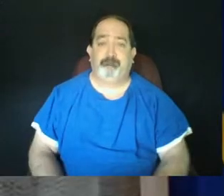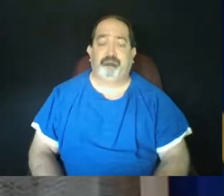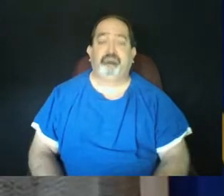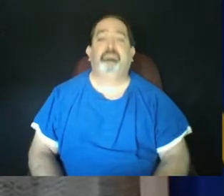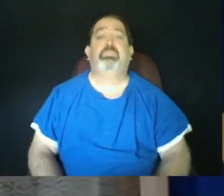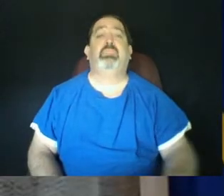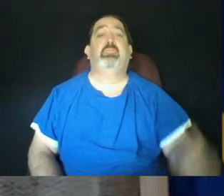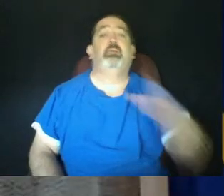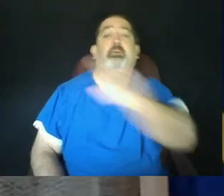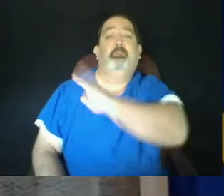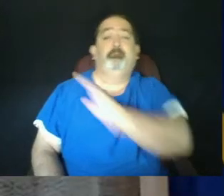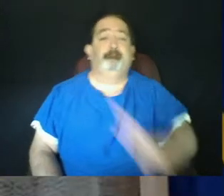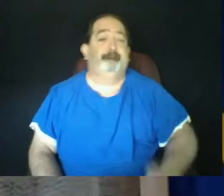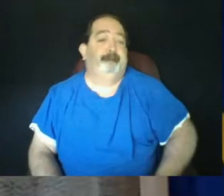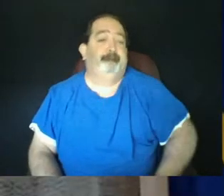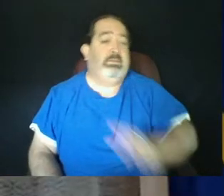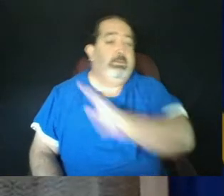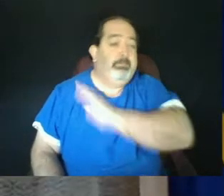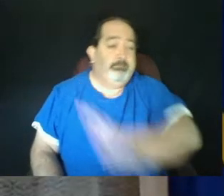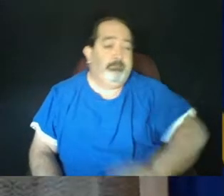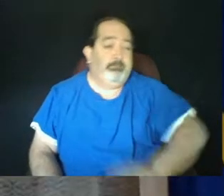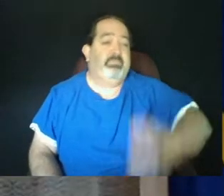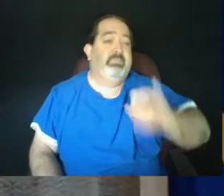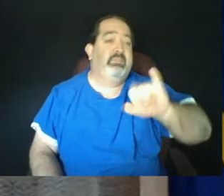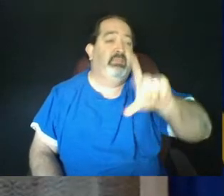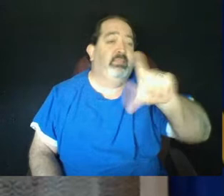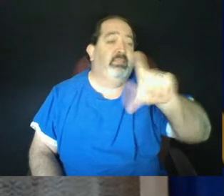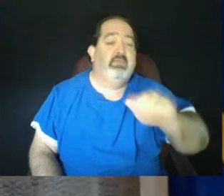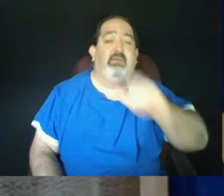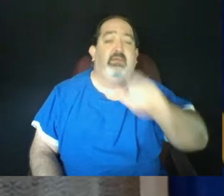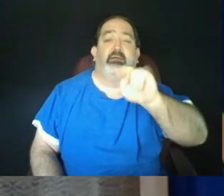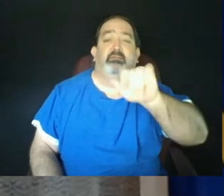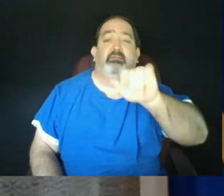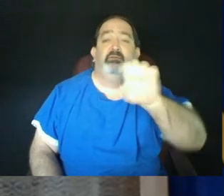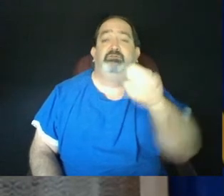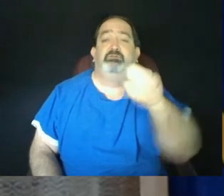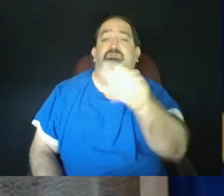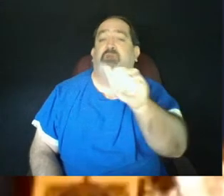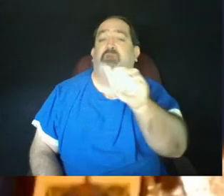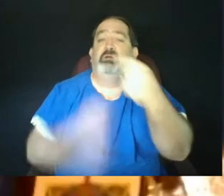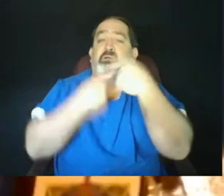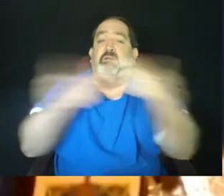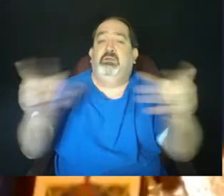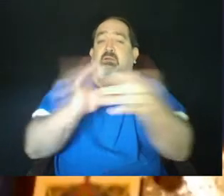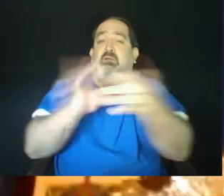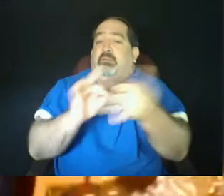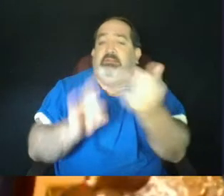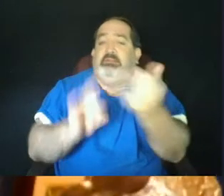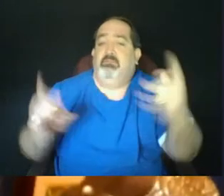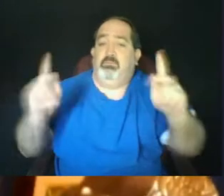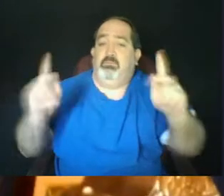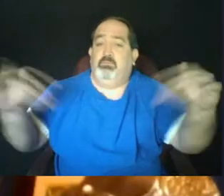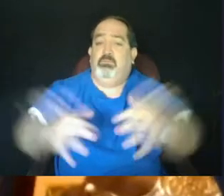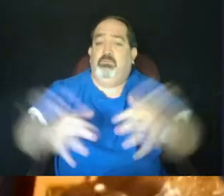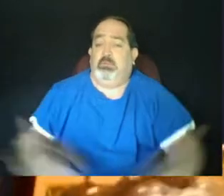Your Excellencies Ilya and Vitasha, do you have any comments for the gathered populace?